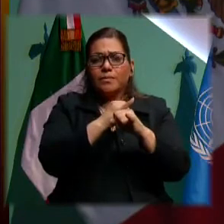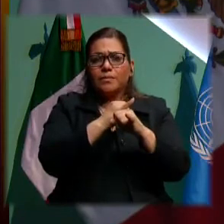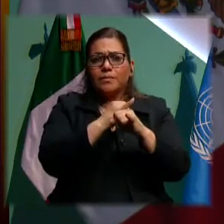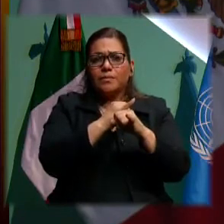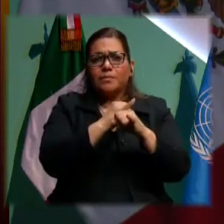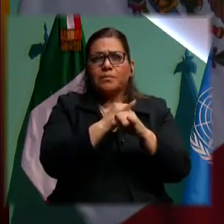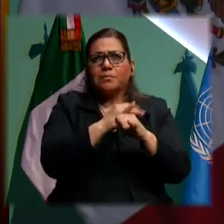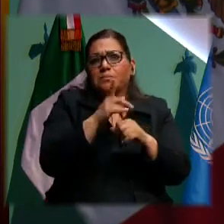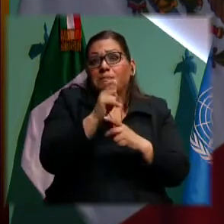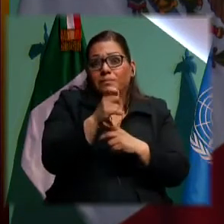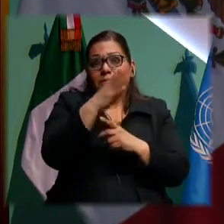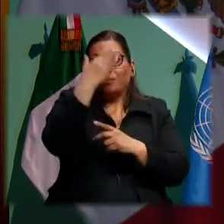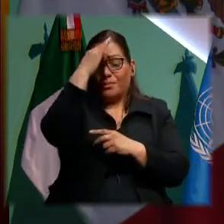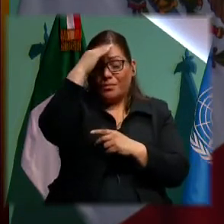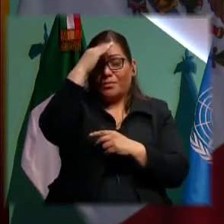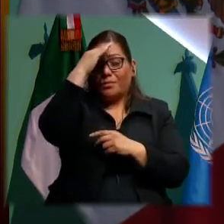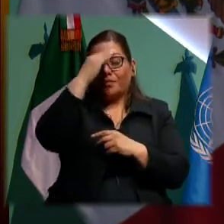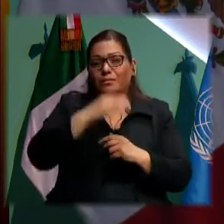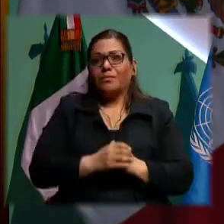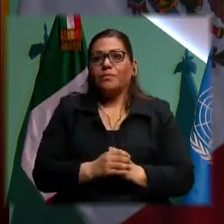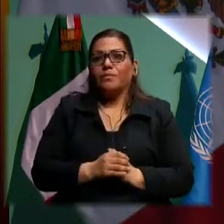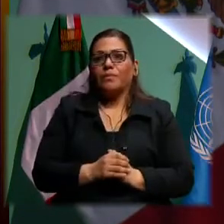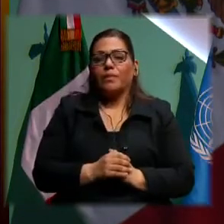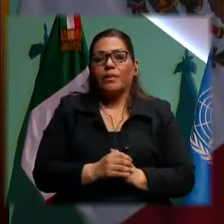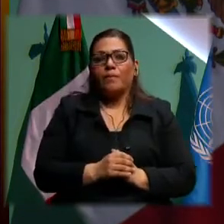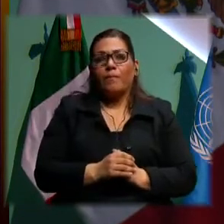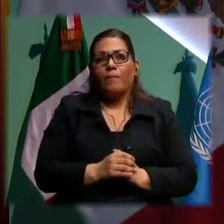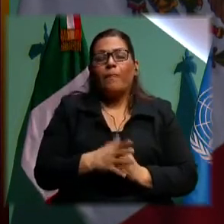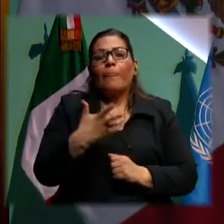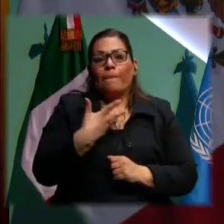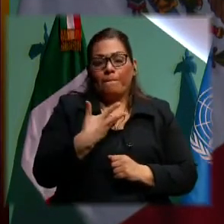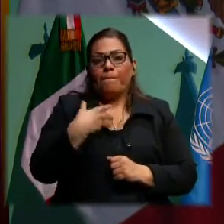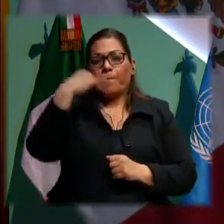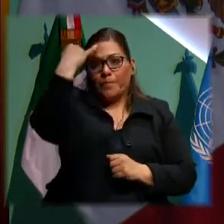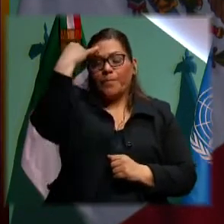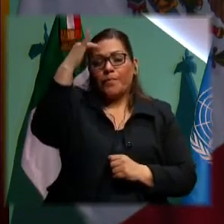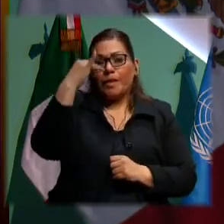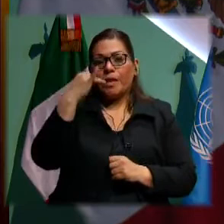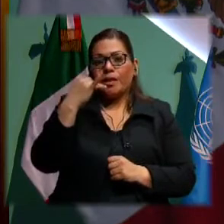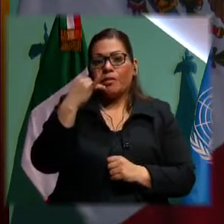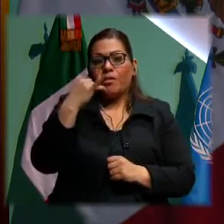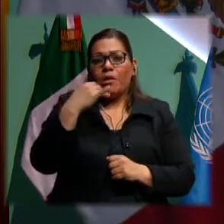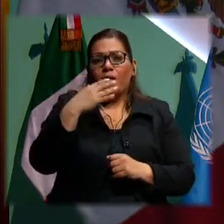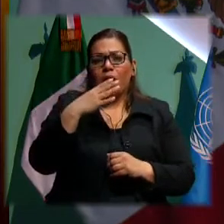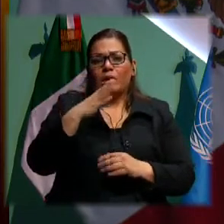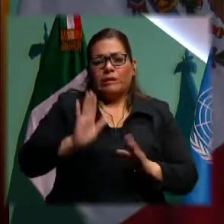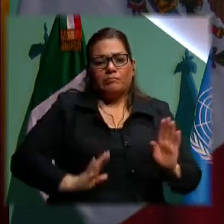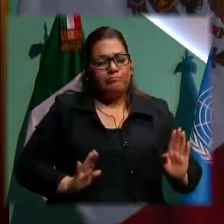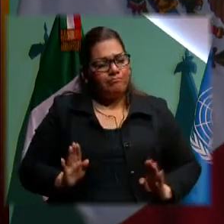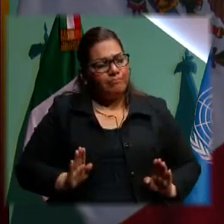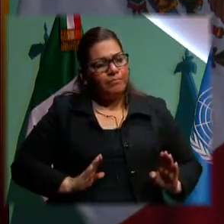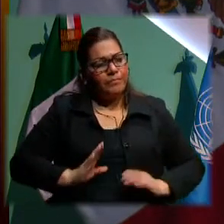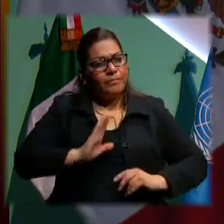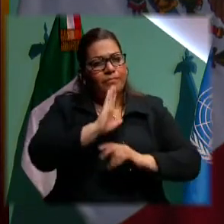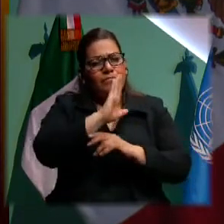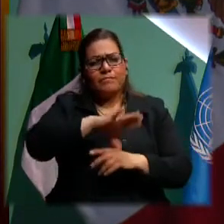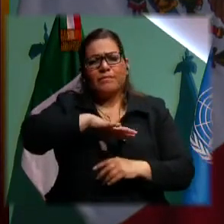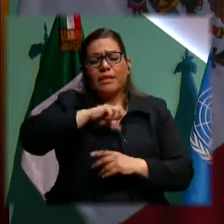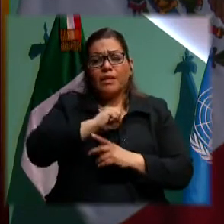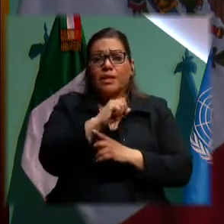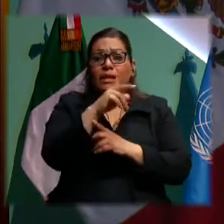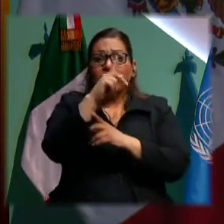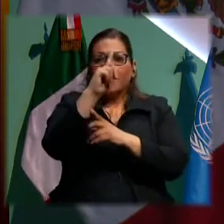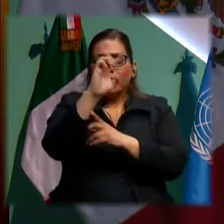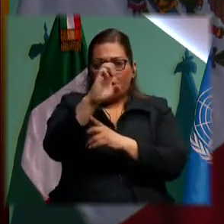So this idea of ethical behavior, this idea of ensuring